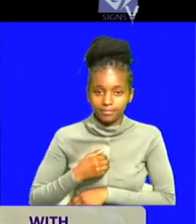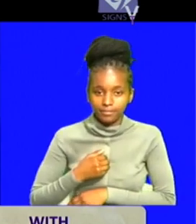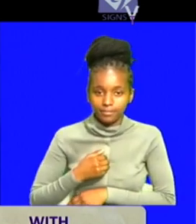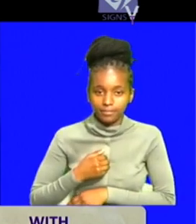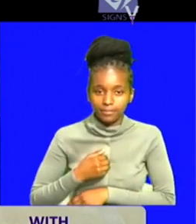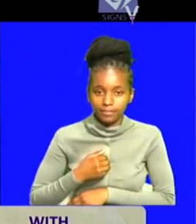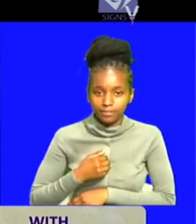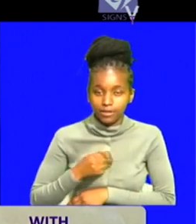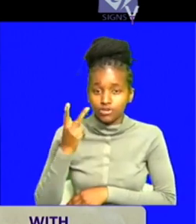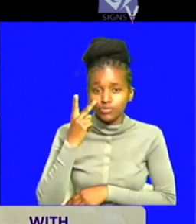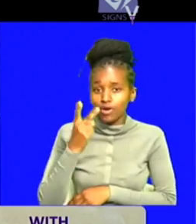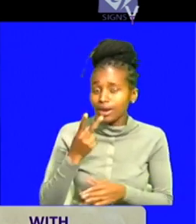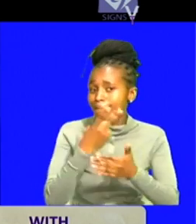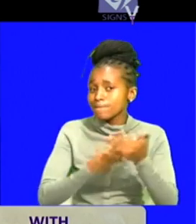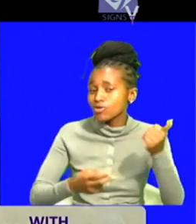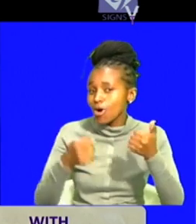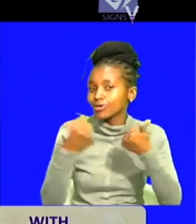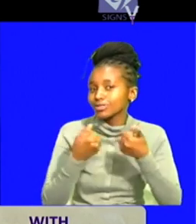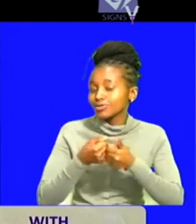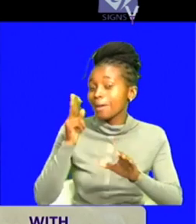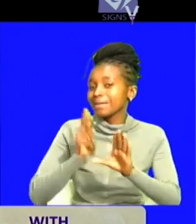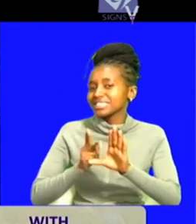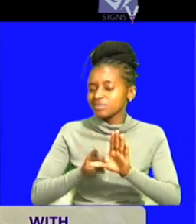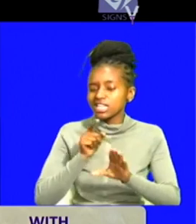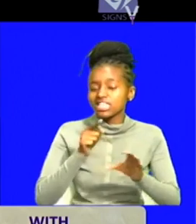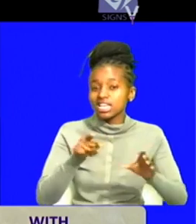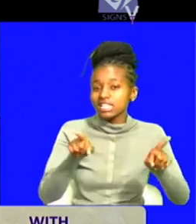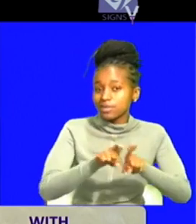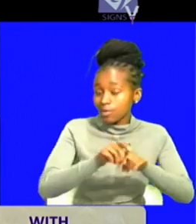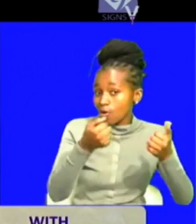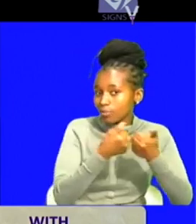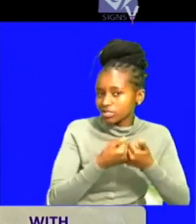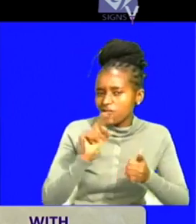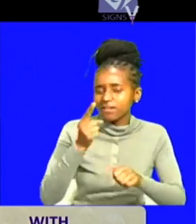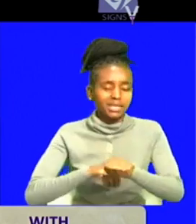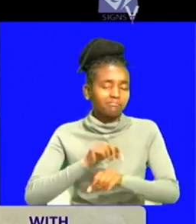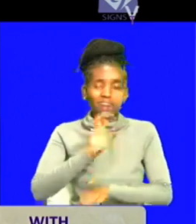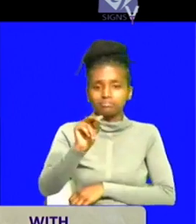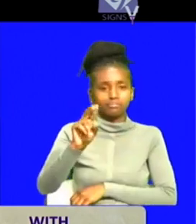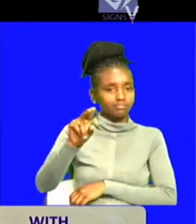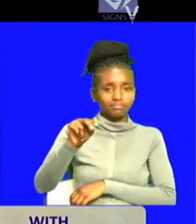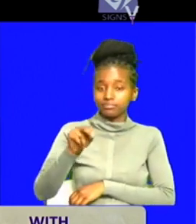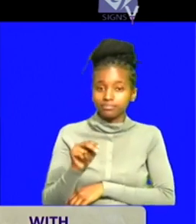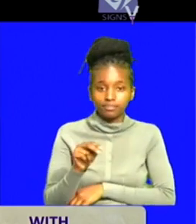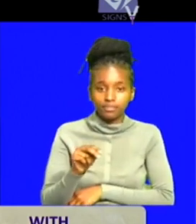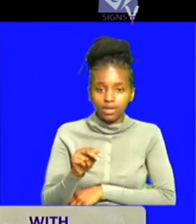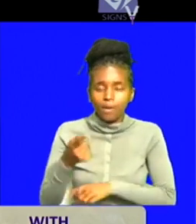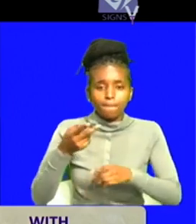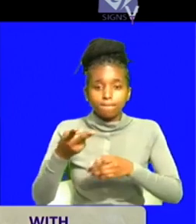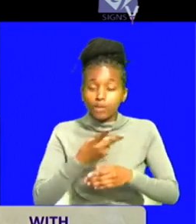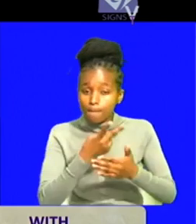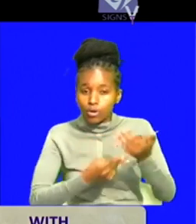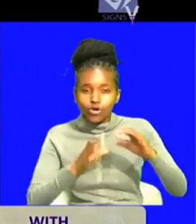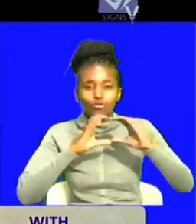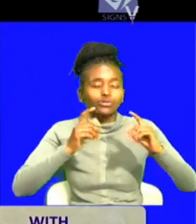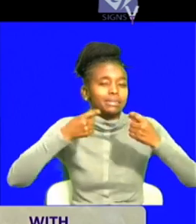them, you know, participate in this cup, and this is not the first time. So we've seen them, you know, of course, showing their dominance generally against opponents,